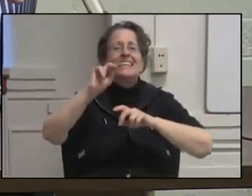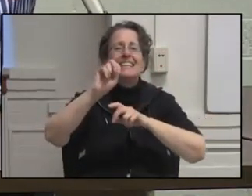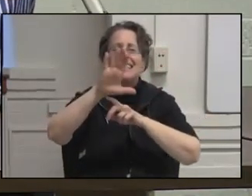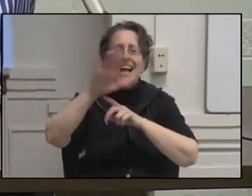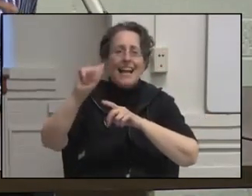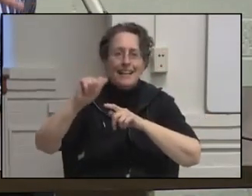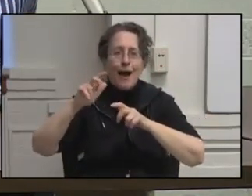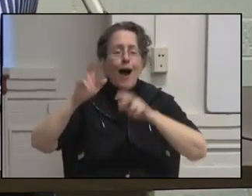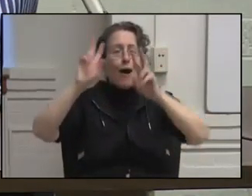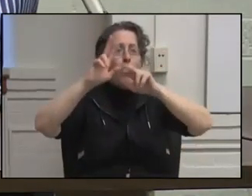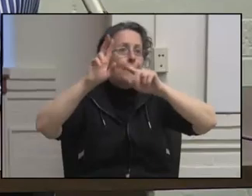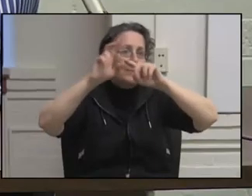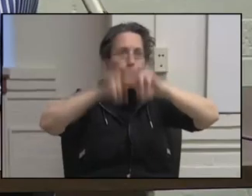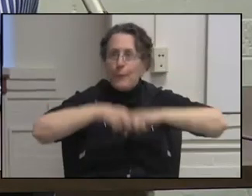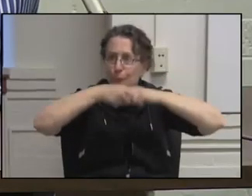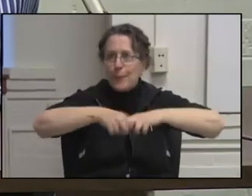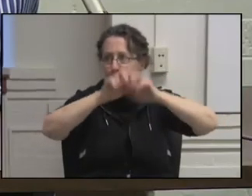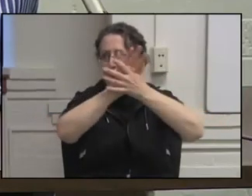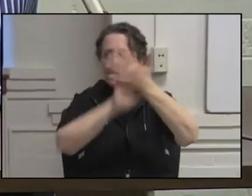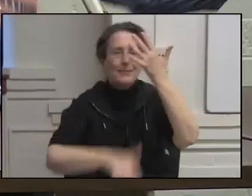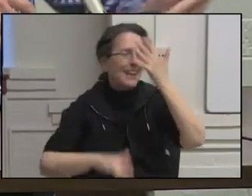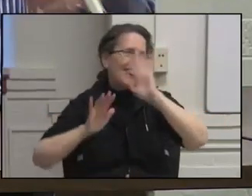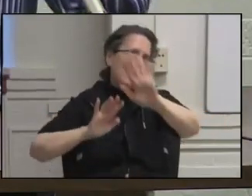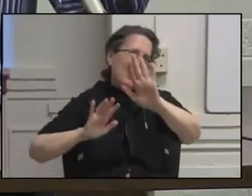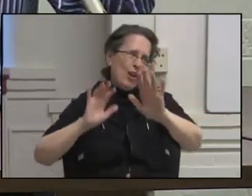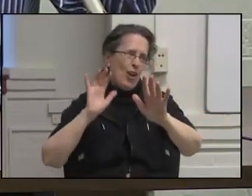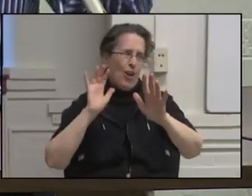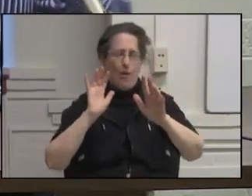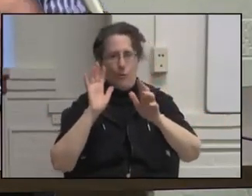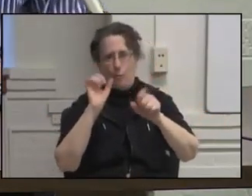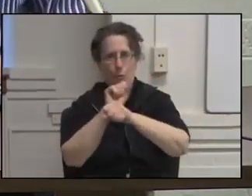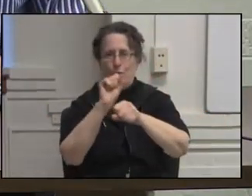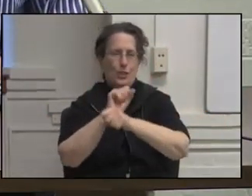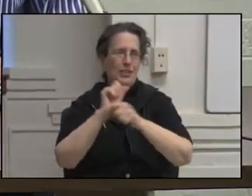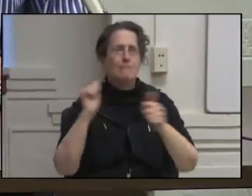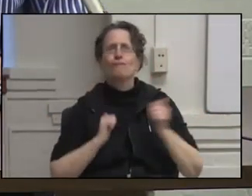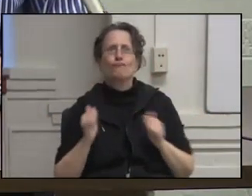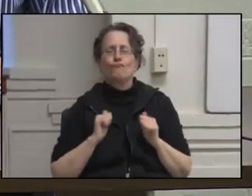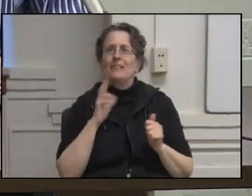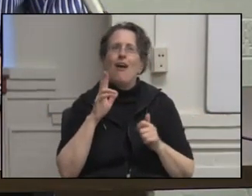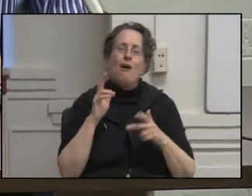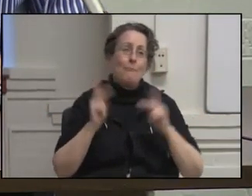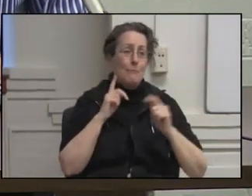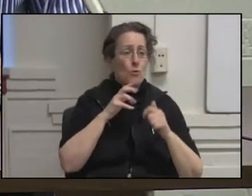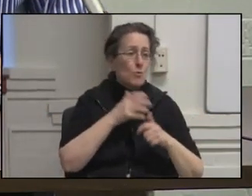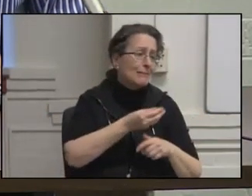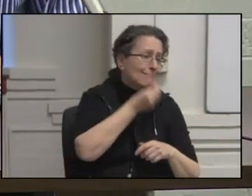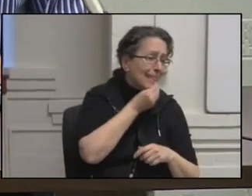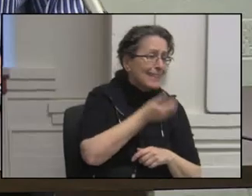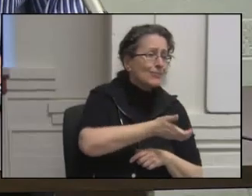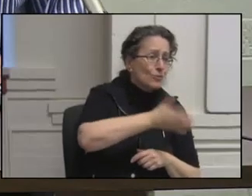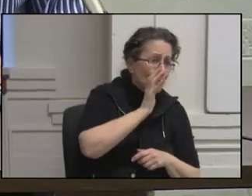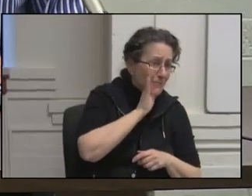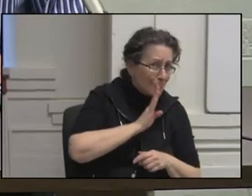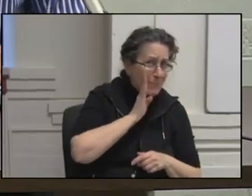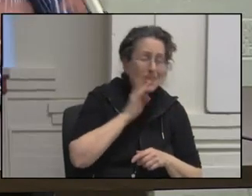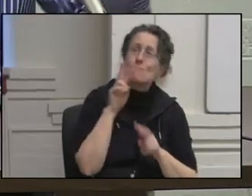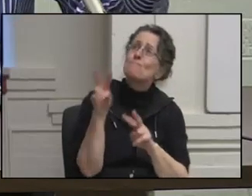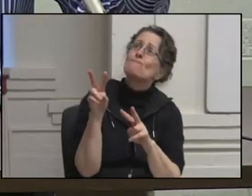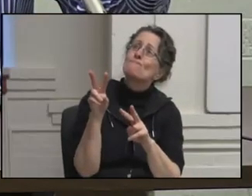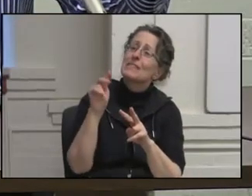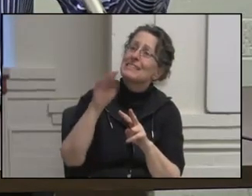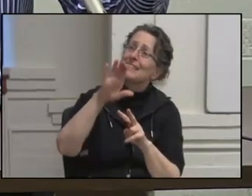beer garden area. People can eat food and have a beer while they watch the NECA festivities. I believe so far